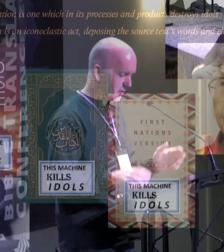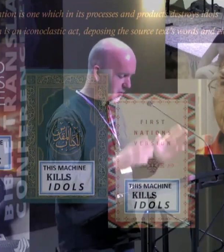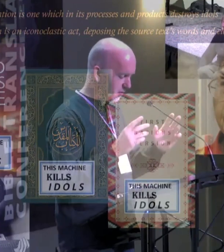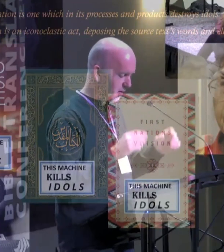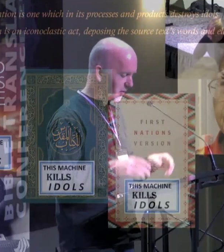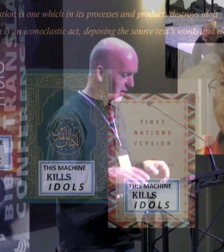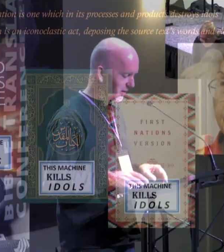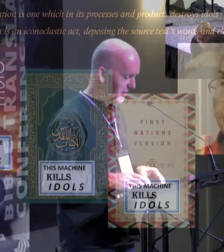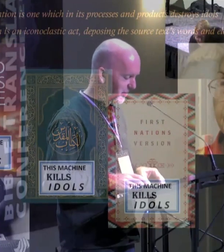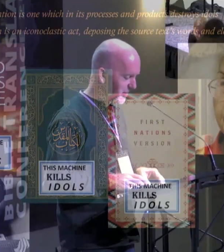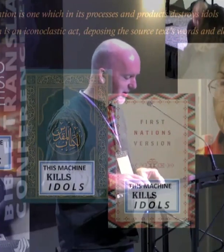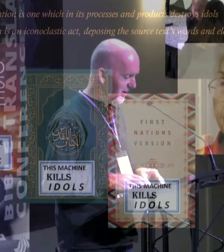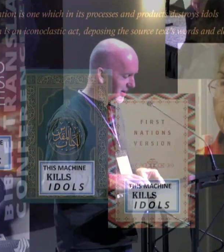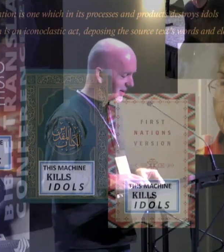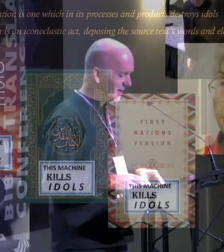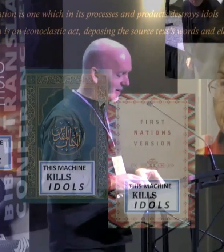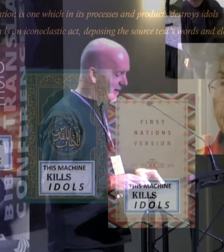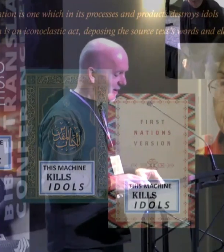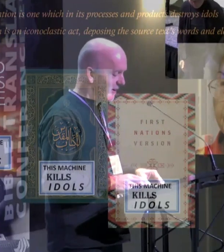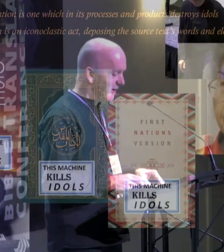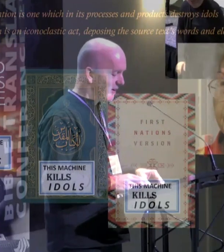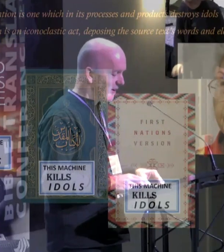Or your mobile phone or whatever.